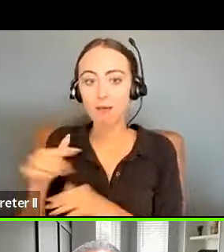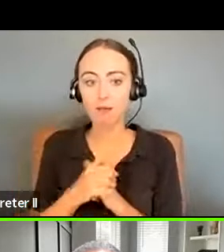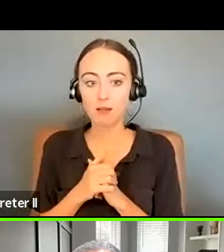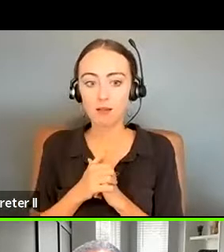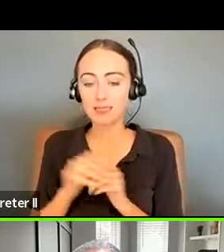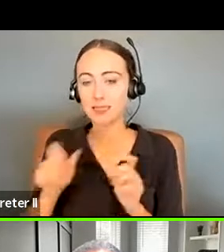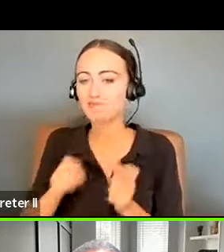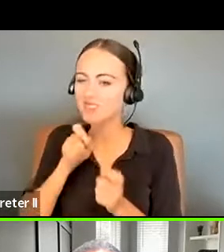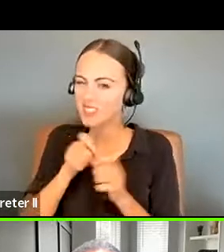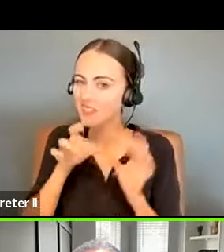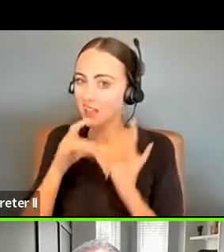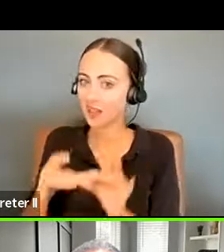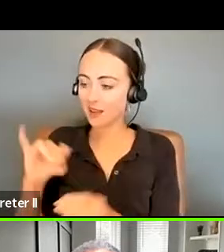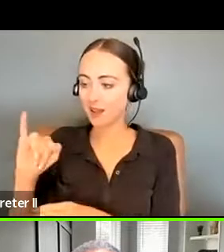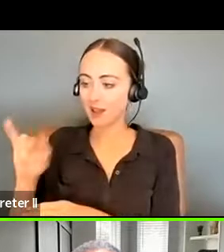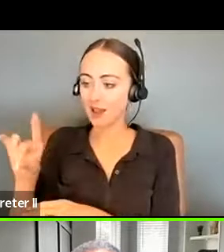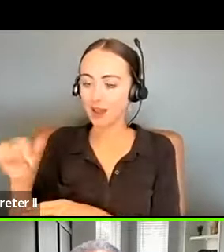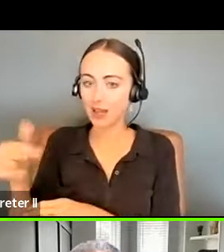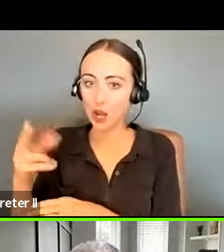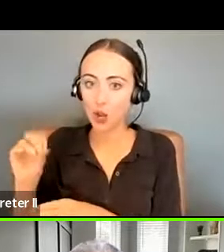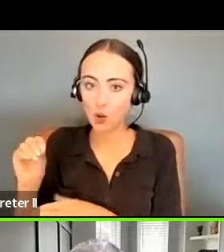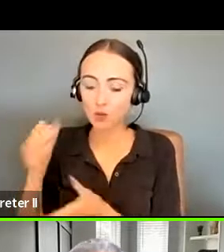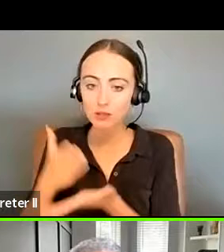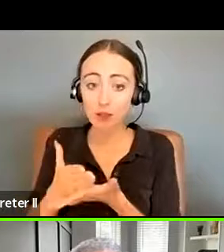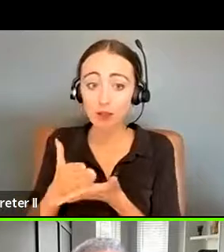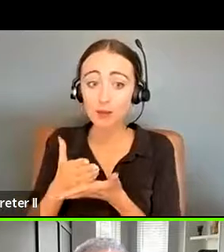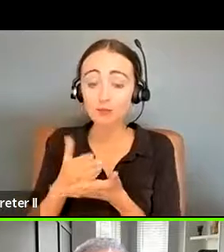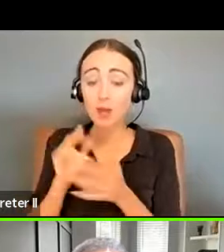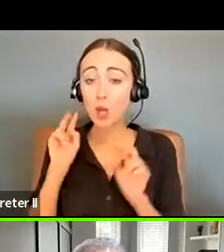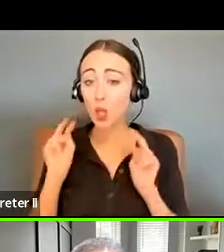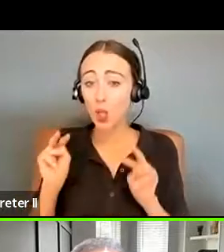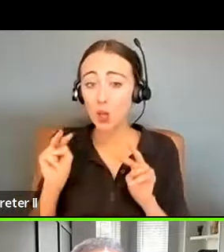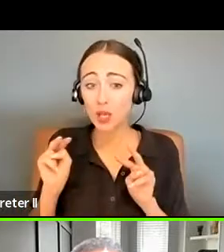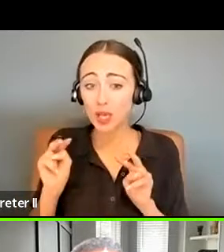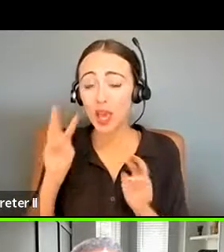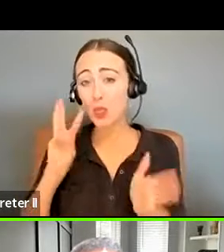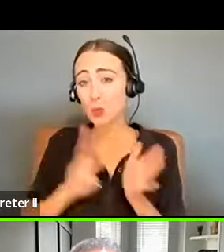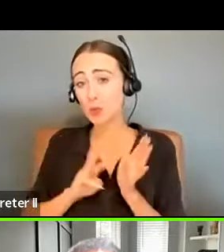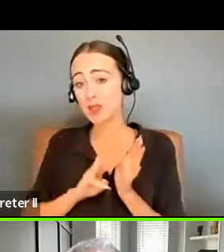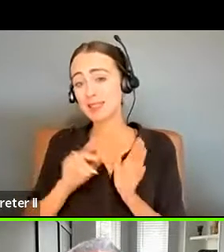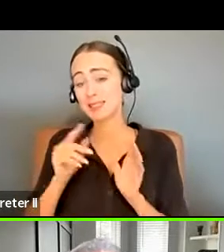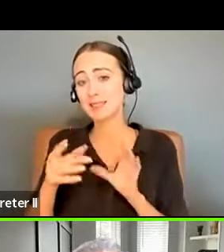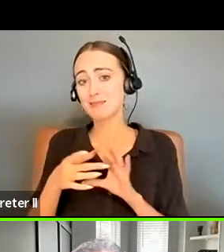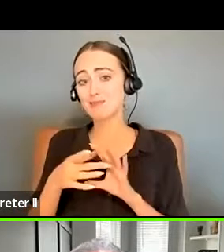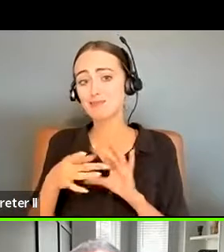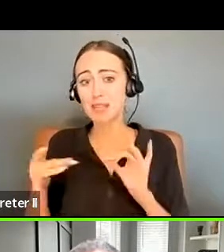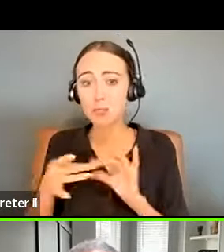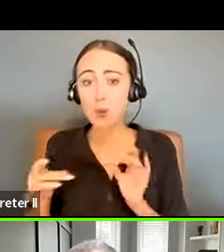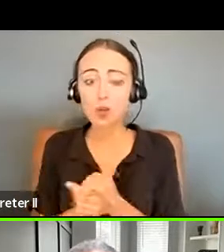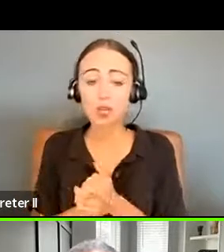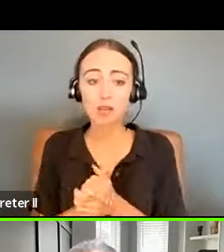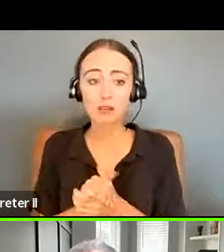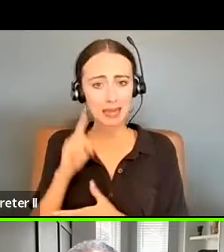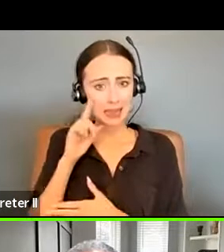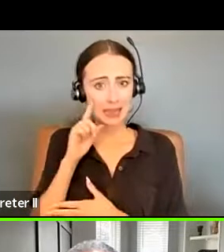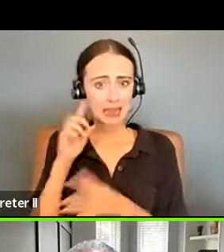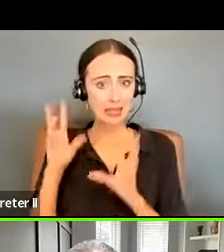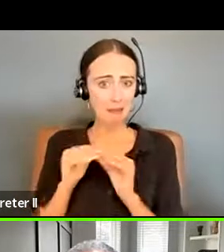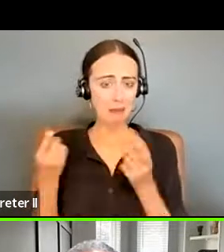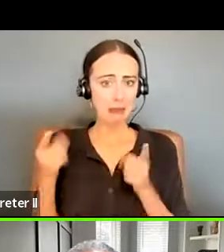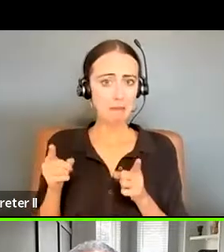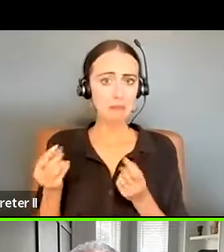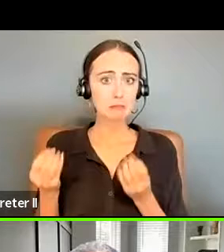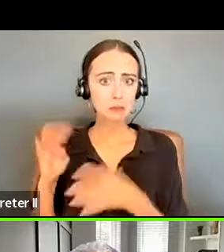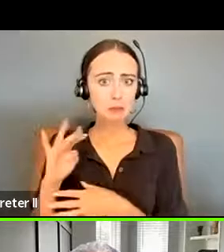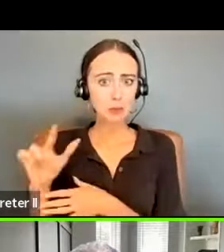on the Idaho stop. And then, in looking at the witness testimony, because I believe the hearing happened on multiple bills on the